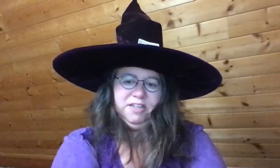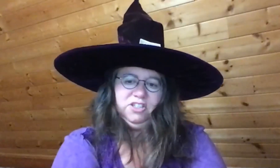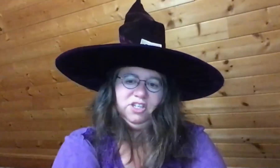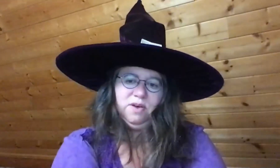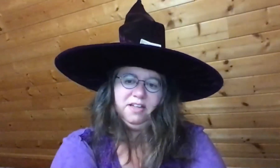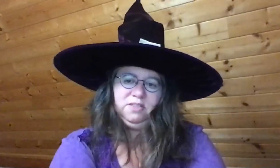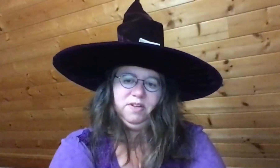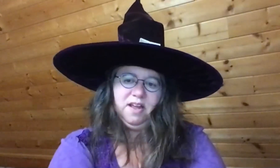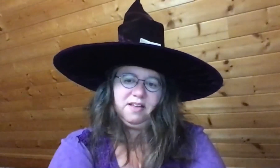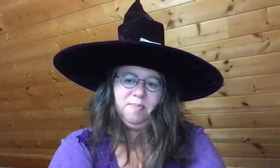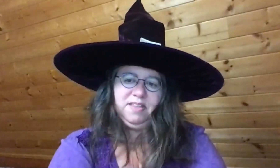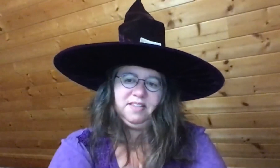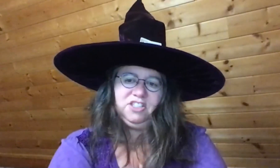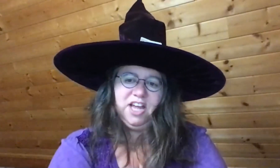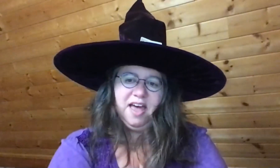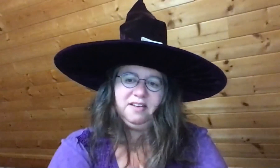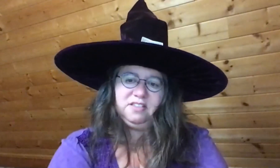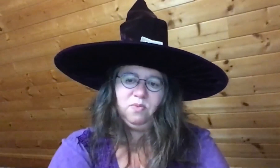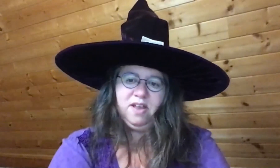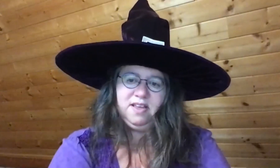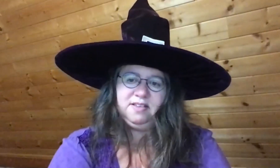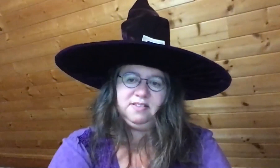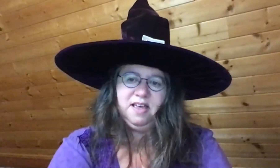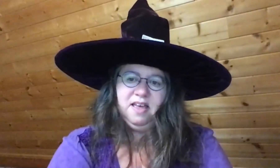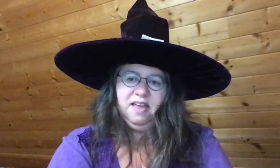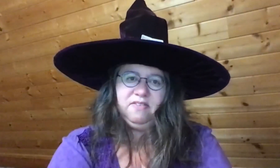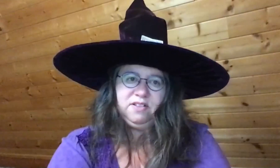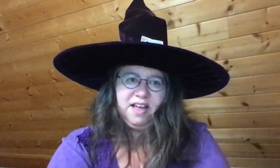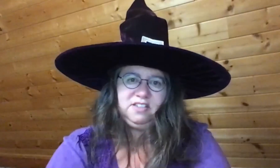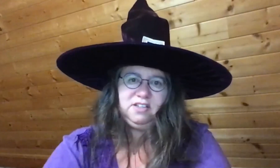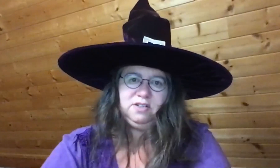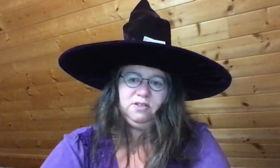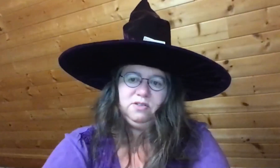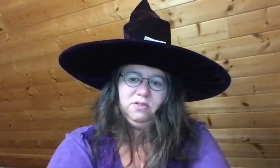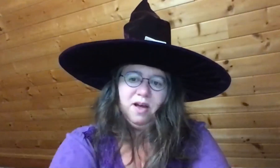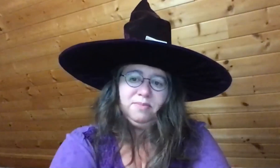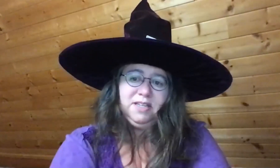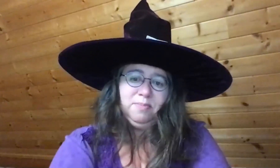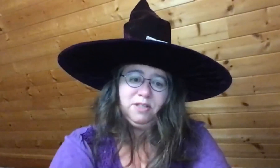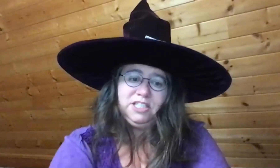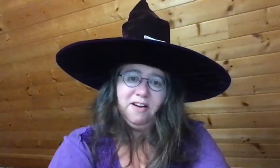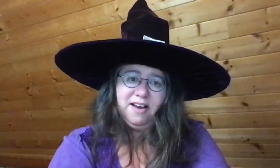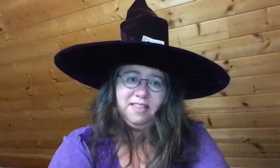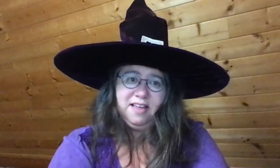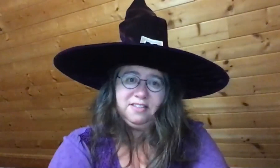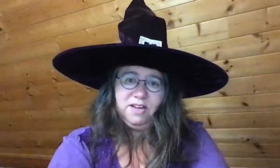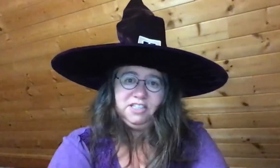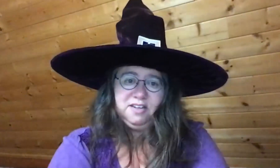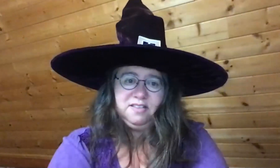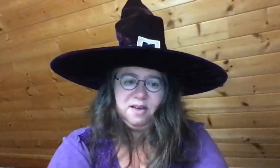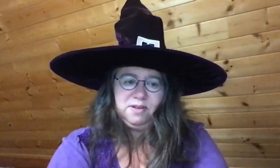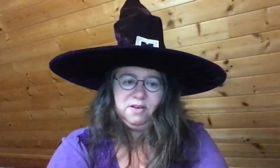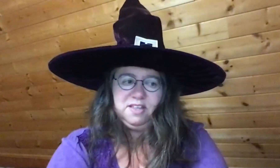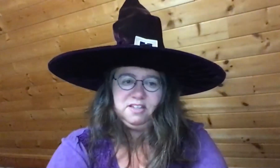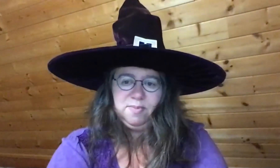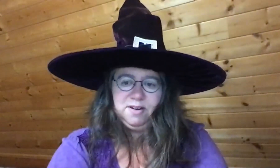So I want to mention too, I just put a couple things in the chat. So one is if you'd like to tip or share anything,